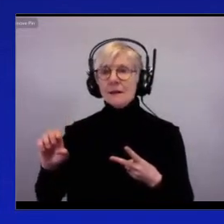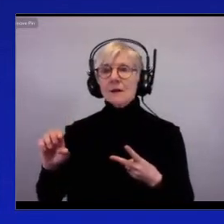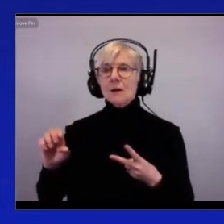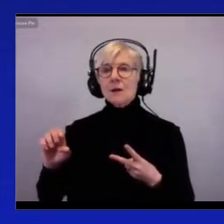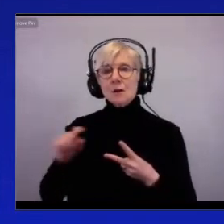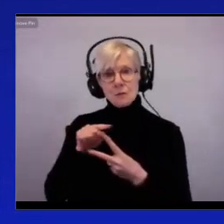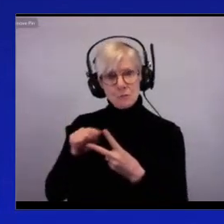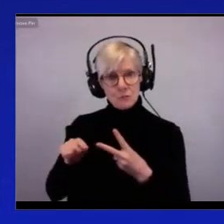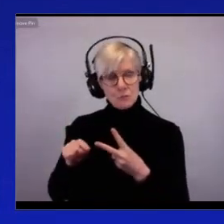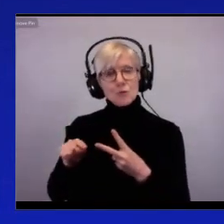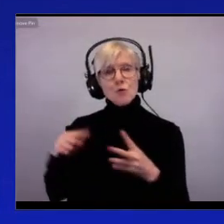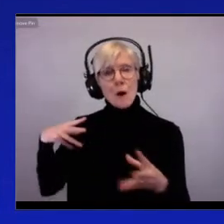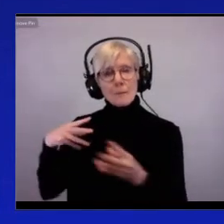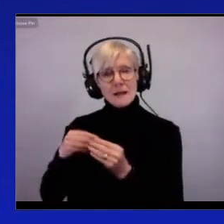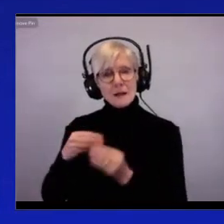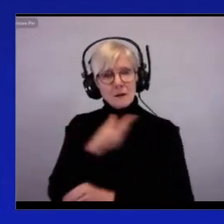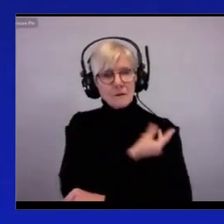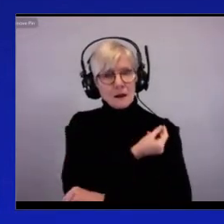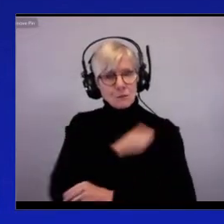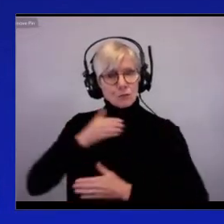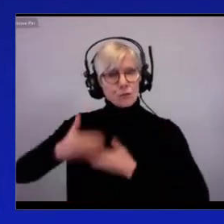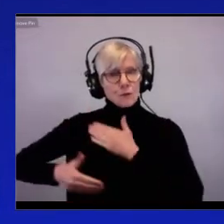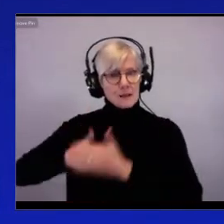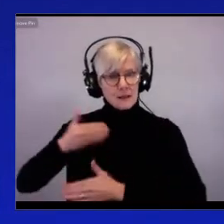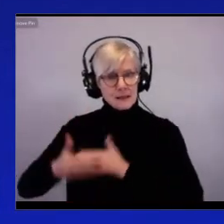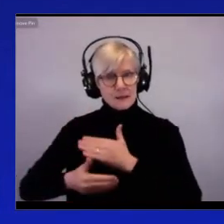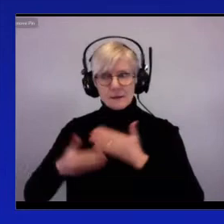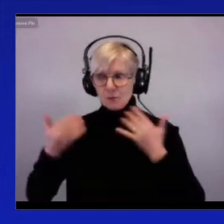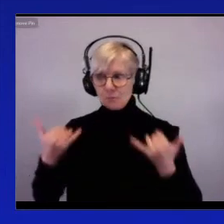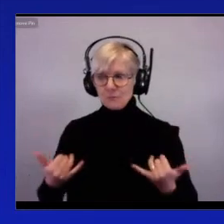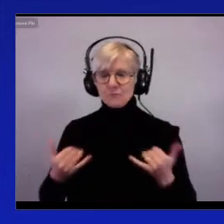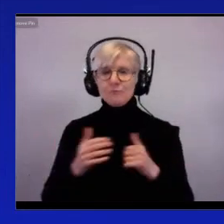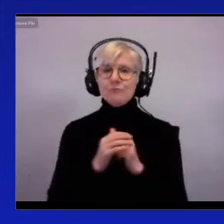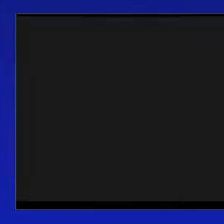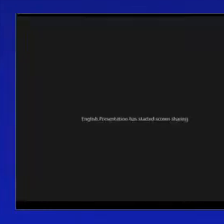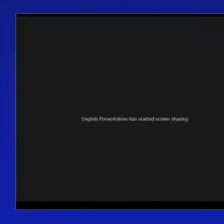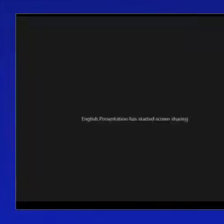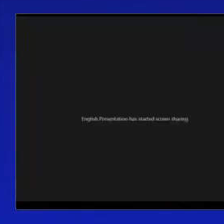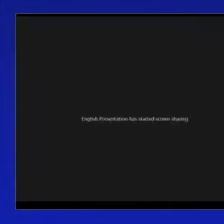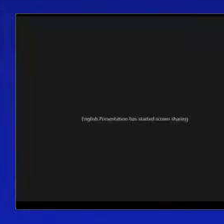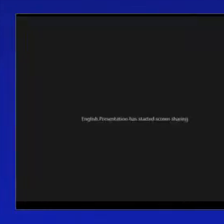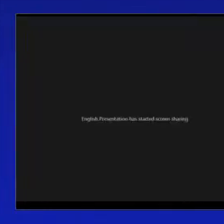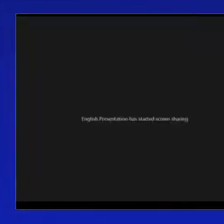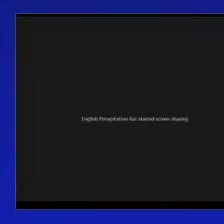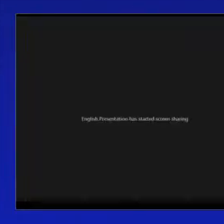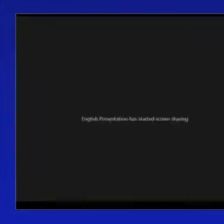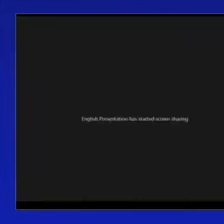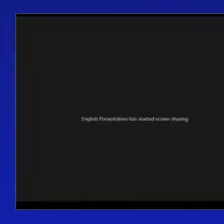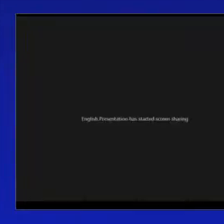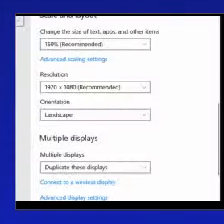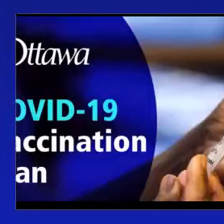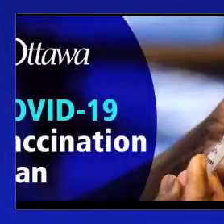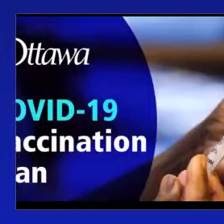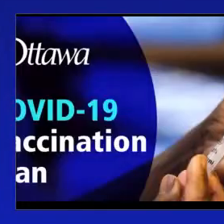an update on the vaccination process and current situation. Over to you.